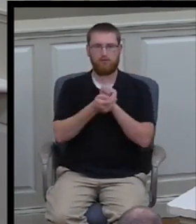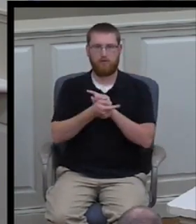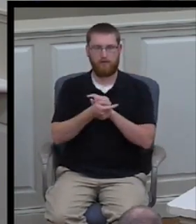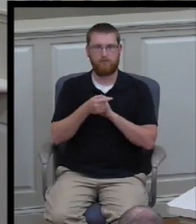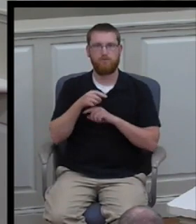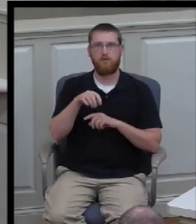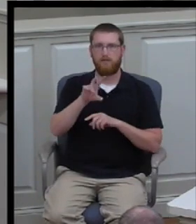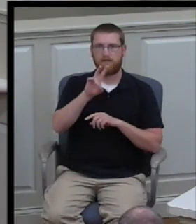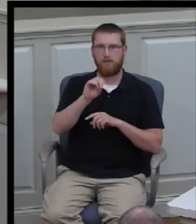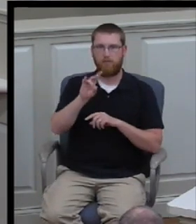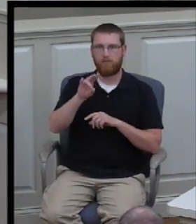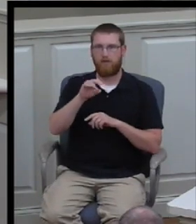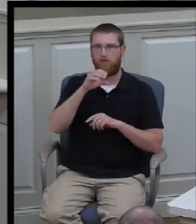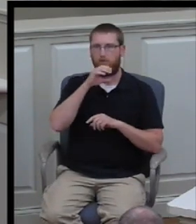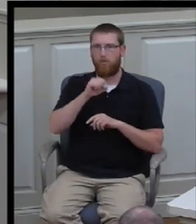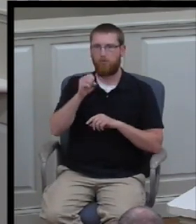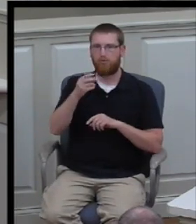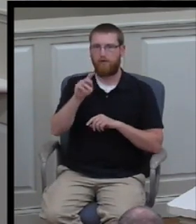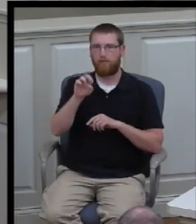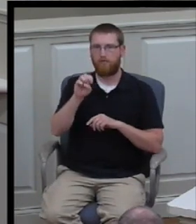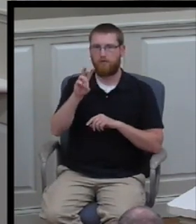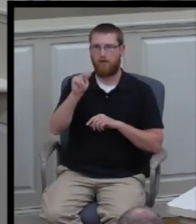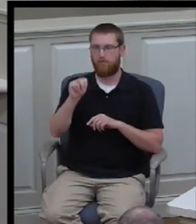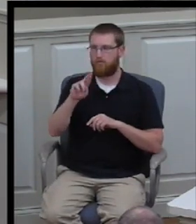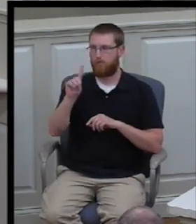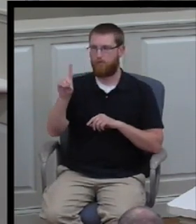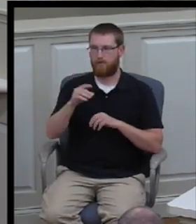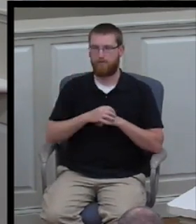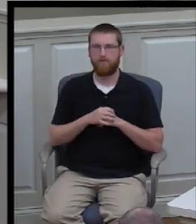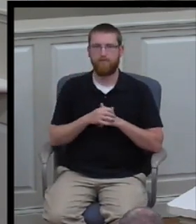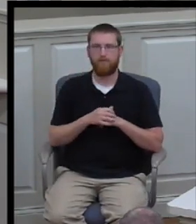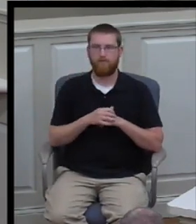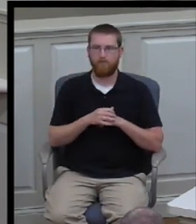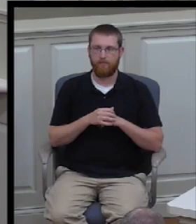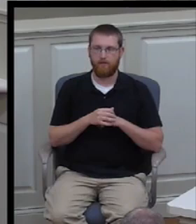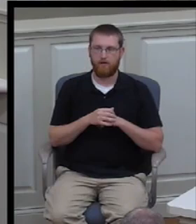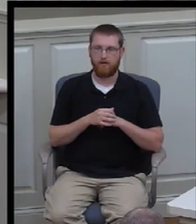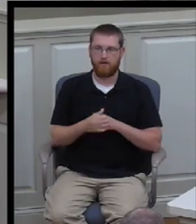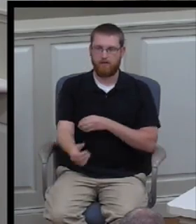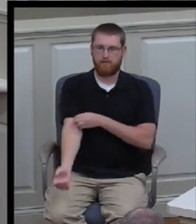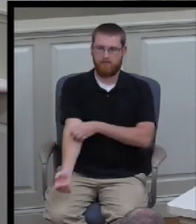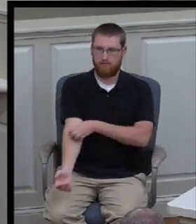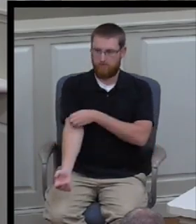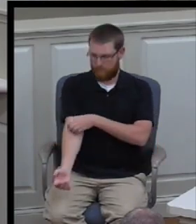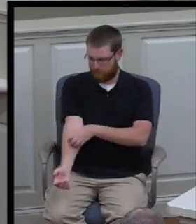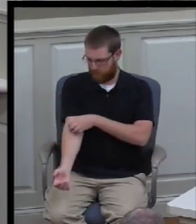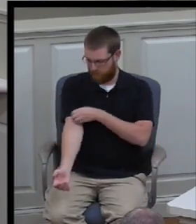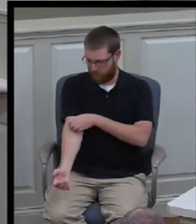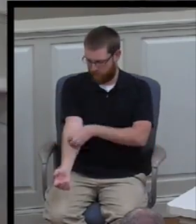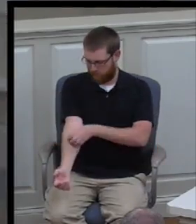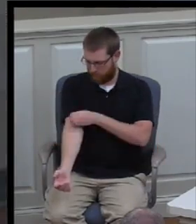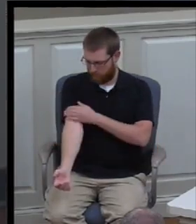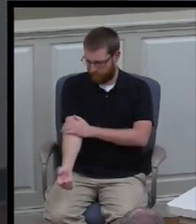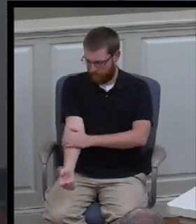Old Shakertown Road. Mr. Hunter. Thank you. I'll keep this short, but walk you through